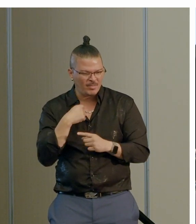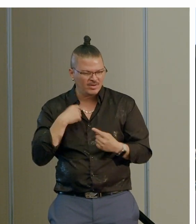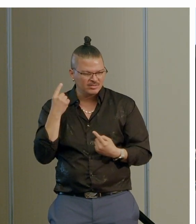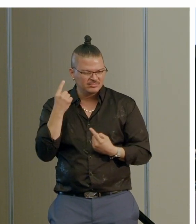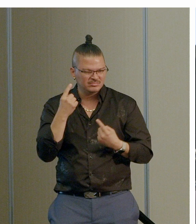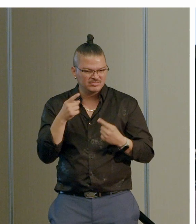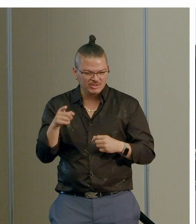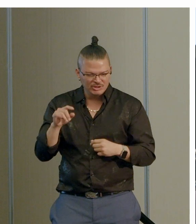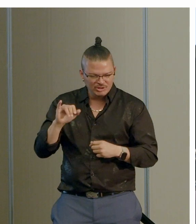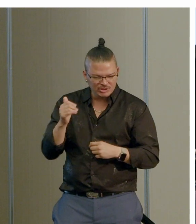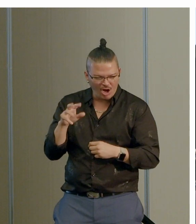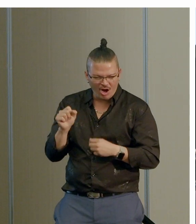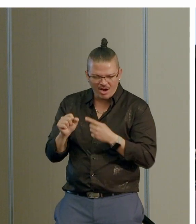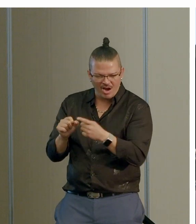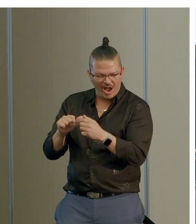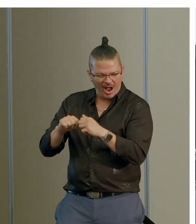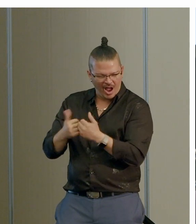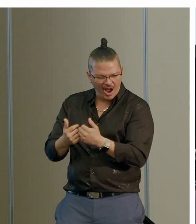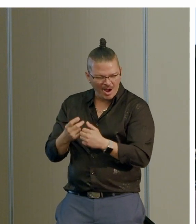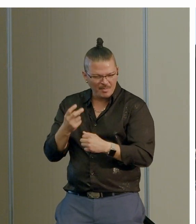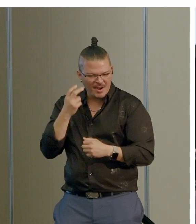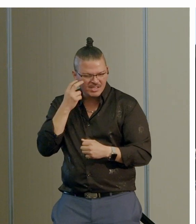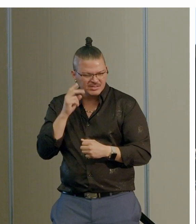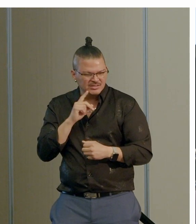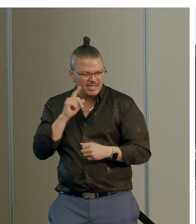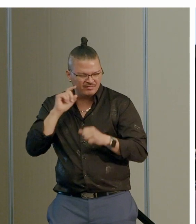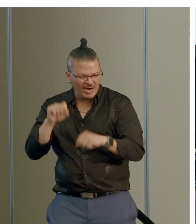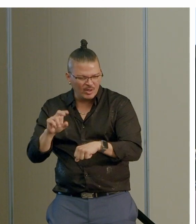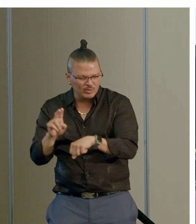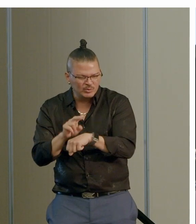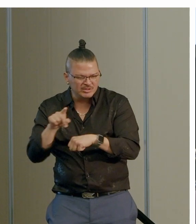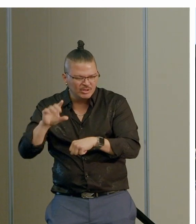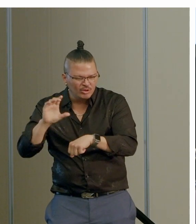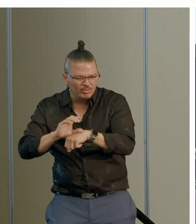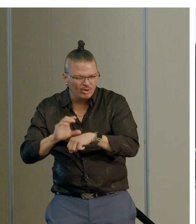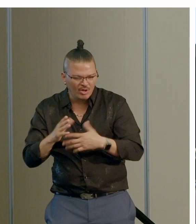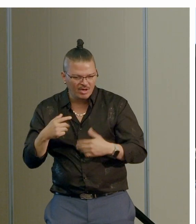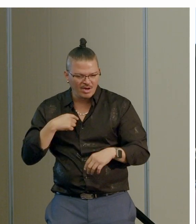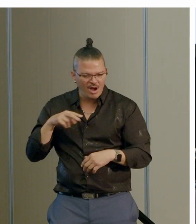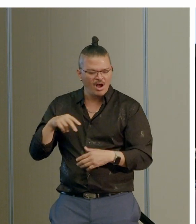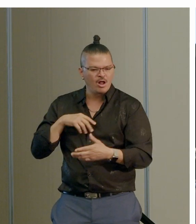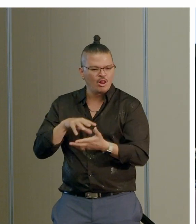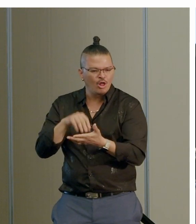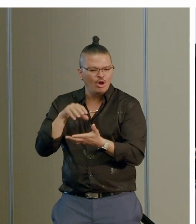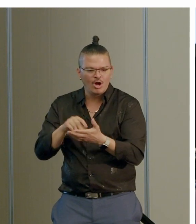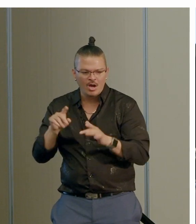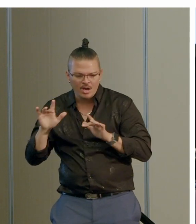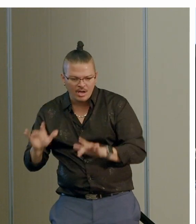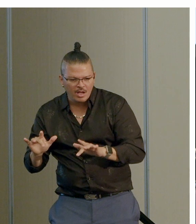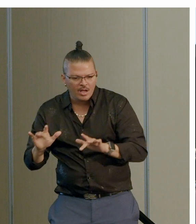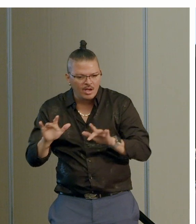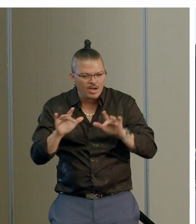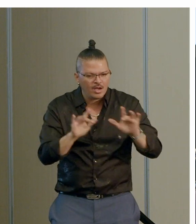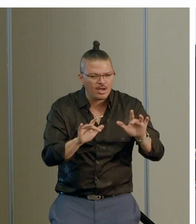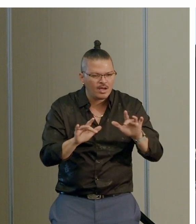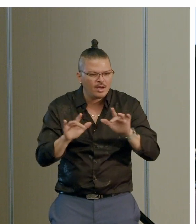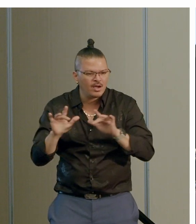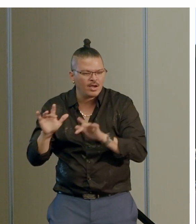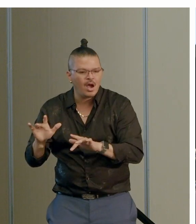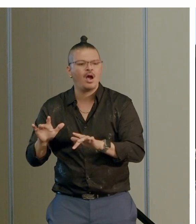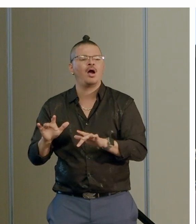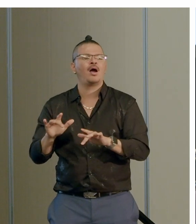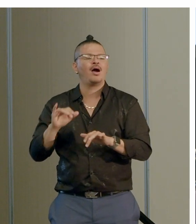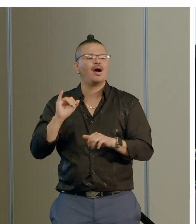individuals use their computers. And so I went home that night and I learned keyboard commands. And that propelled me and